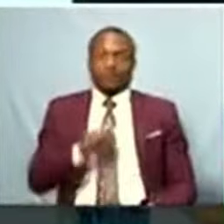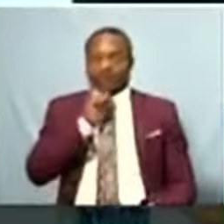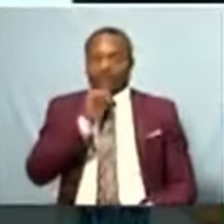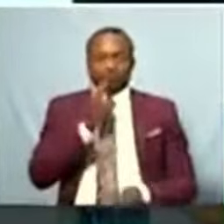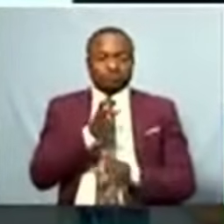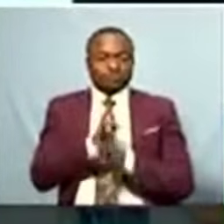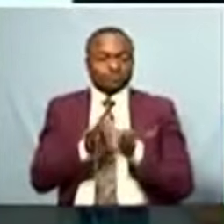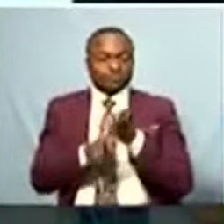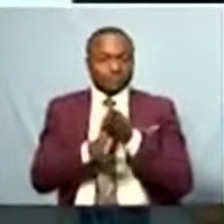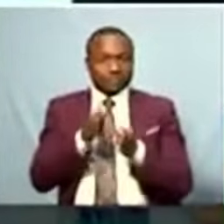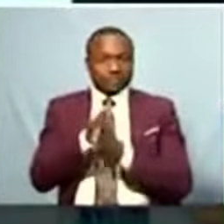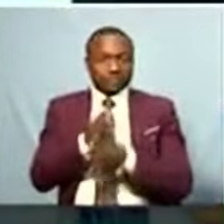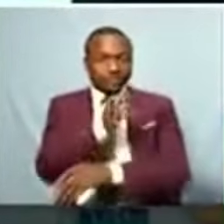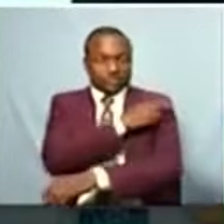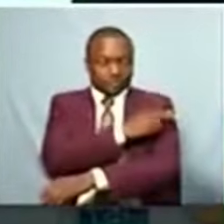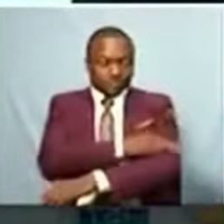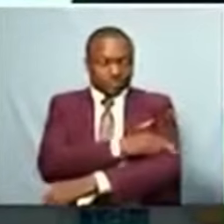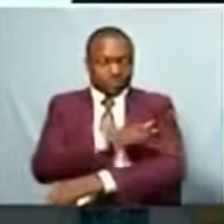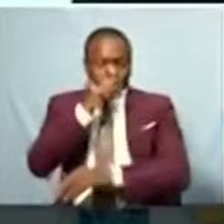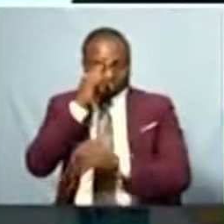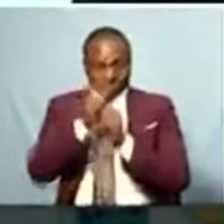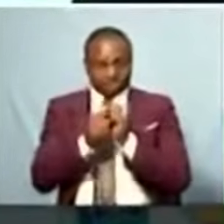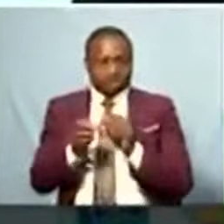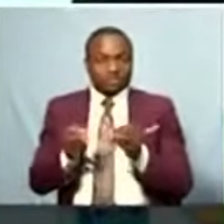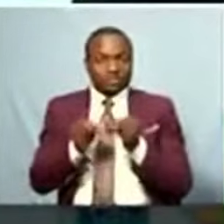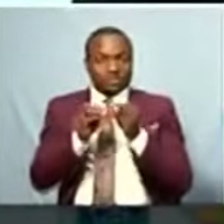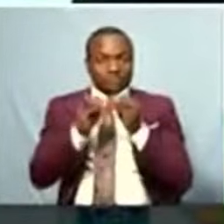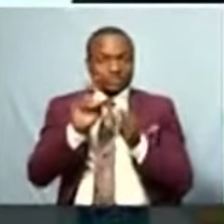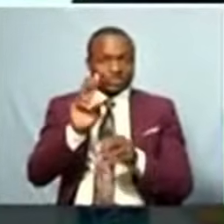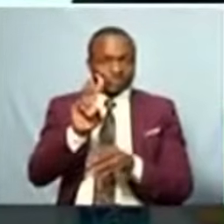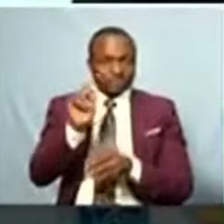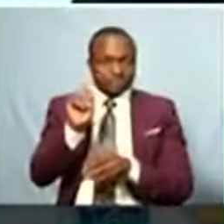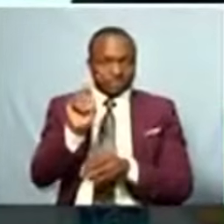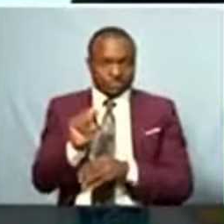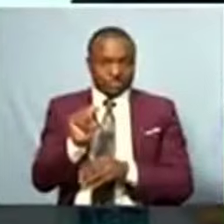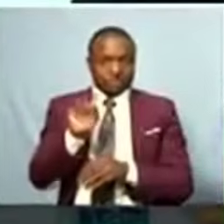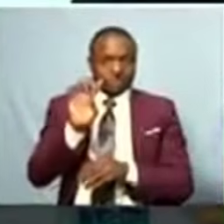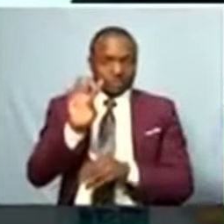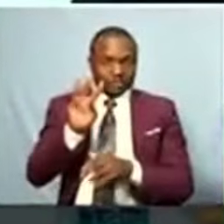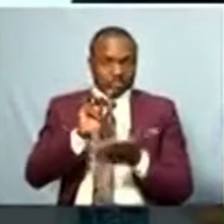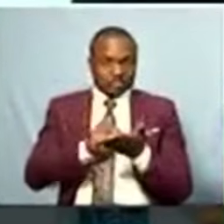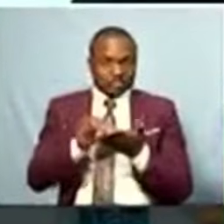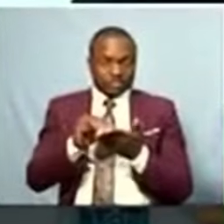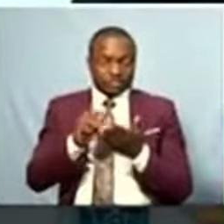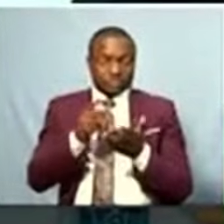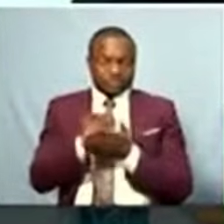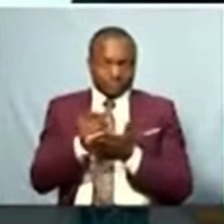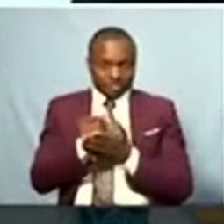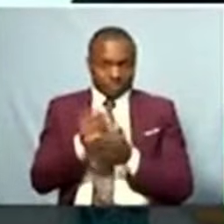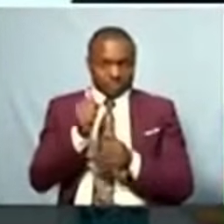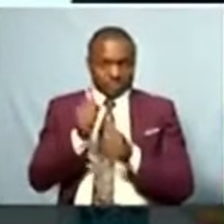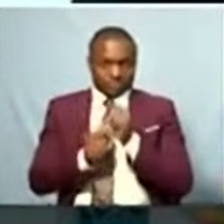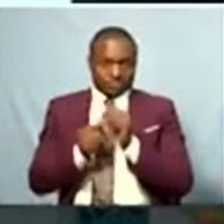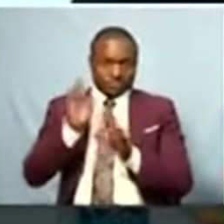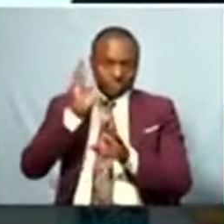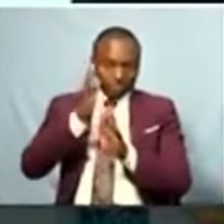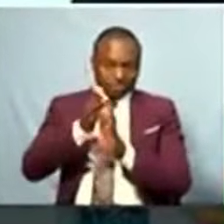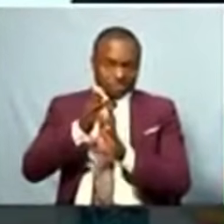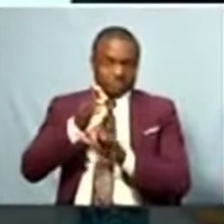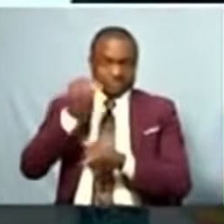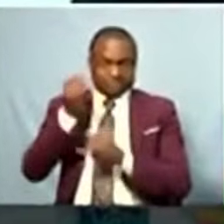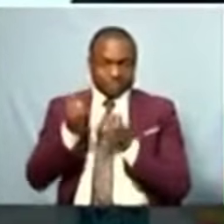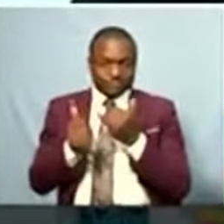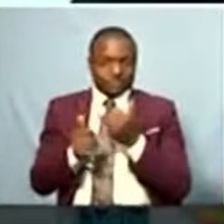unconstructed mini hospitals because their total VAT amounted to 4 million, the amount which was meant to